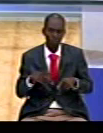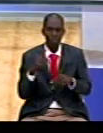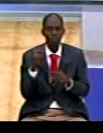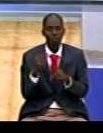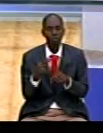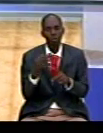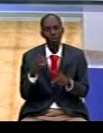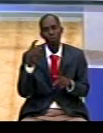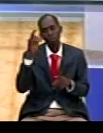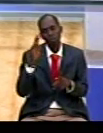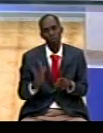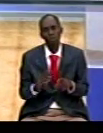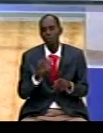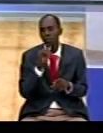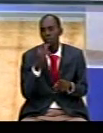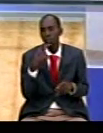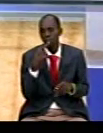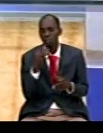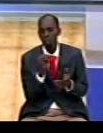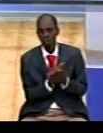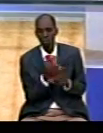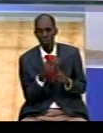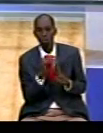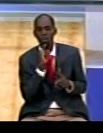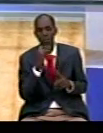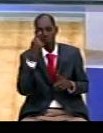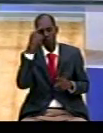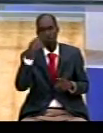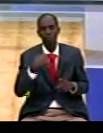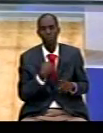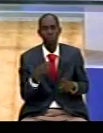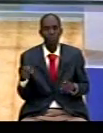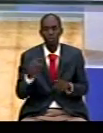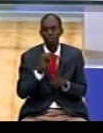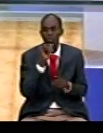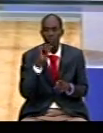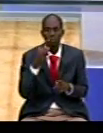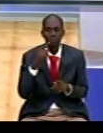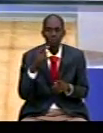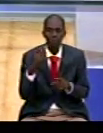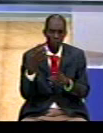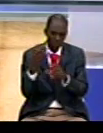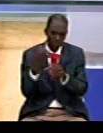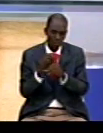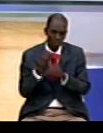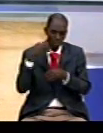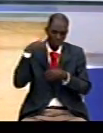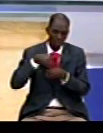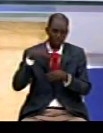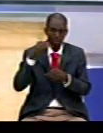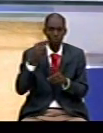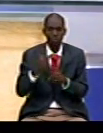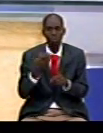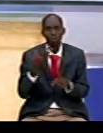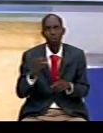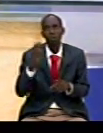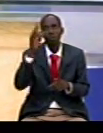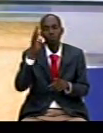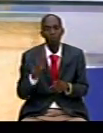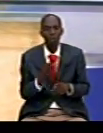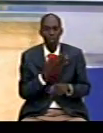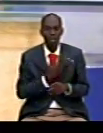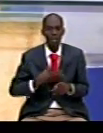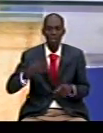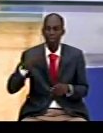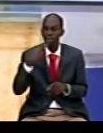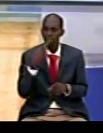God. They didn't say, that's for me. They didn't internalize the word of God and